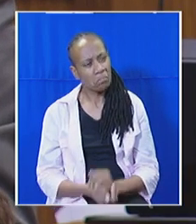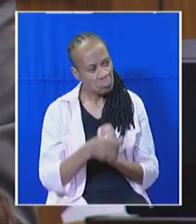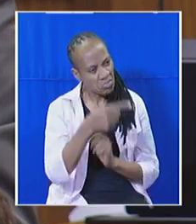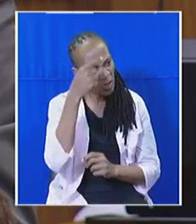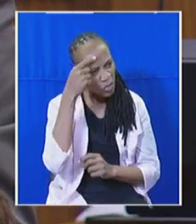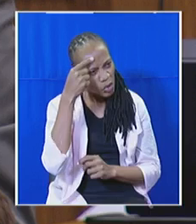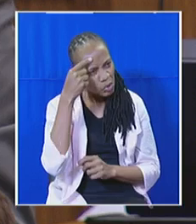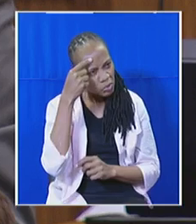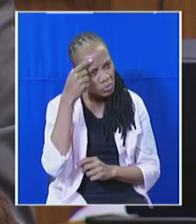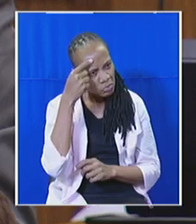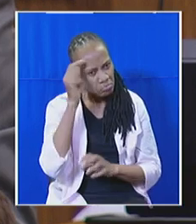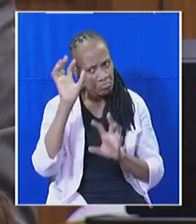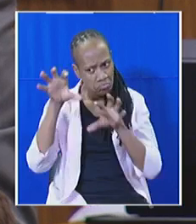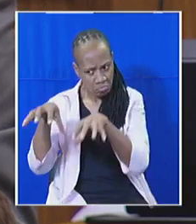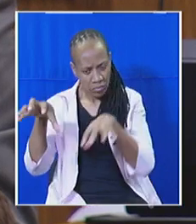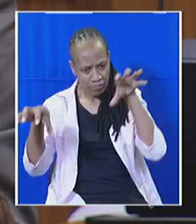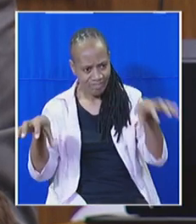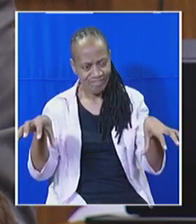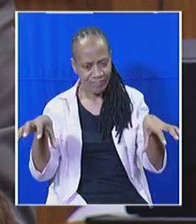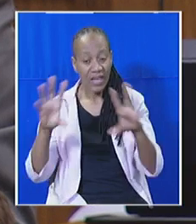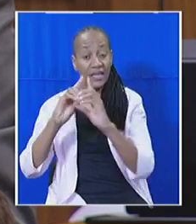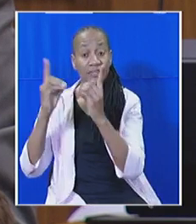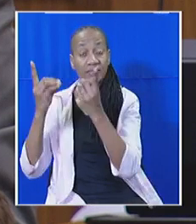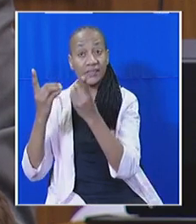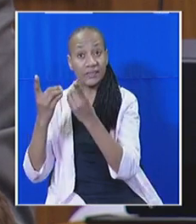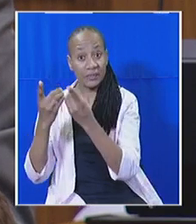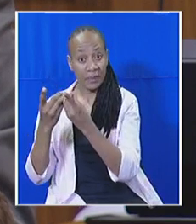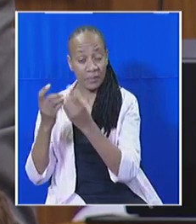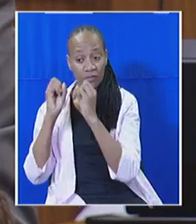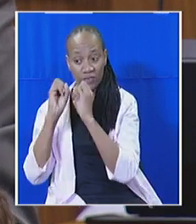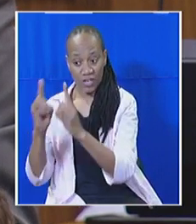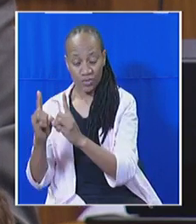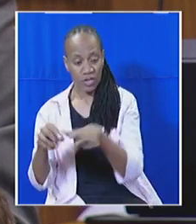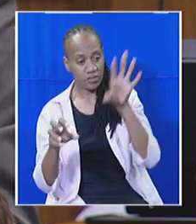education with the needs of your department?